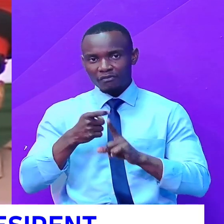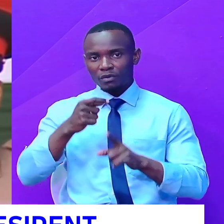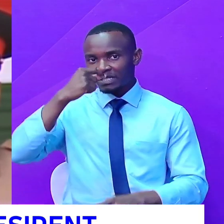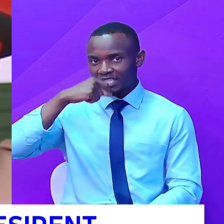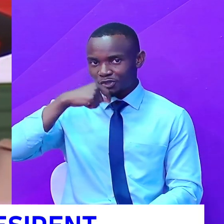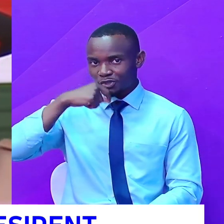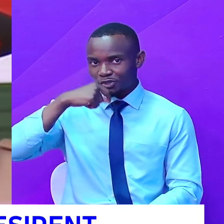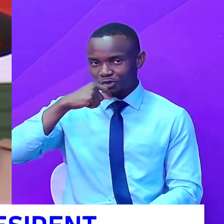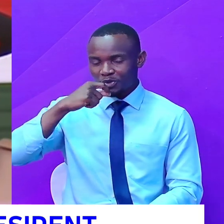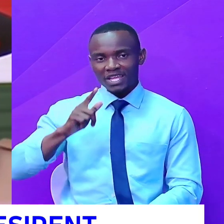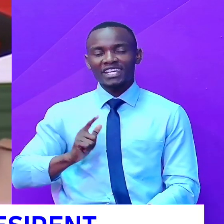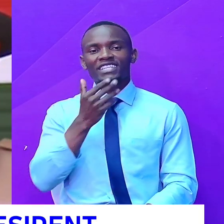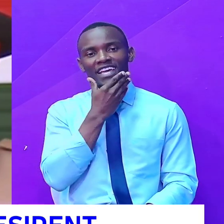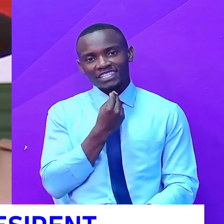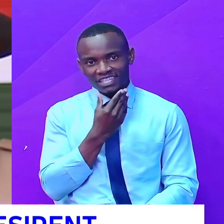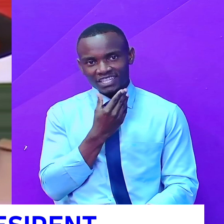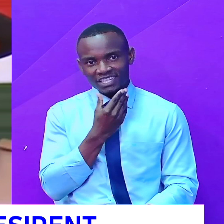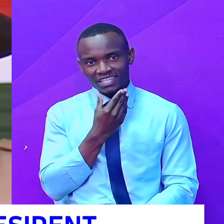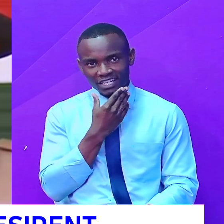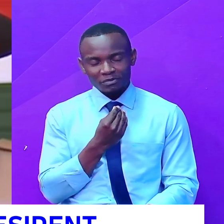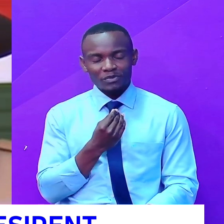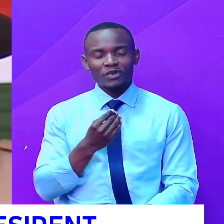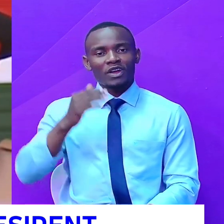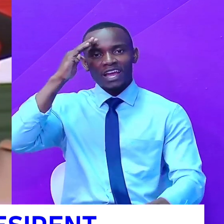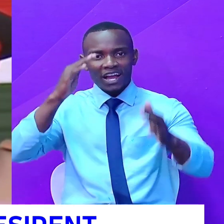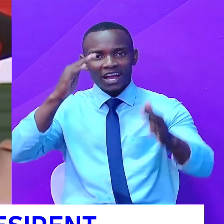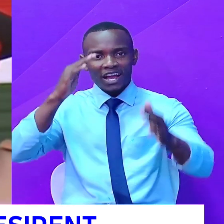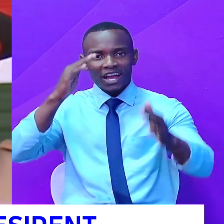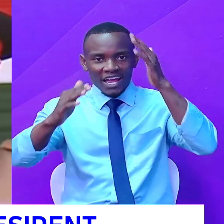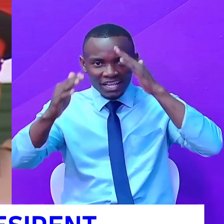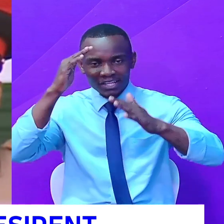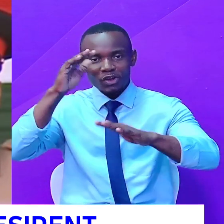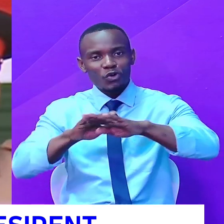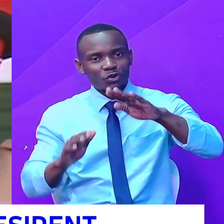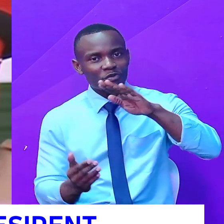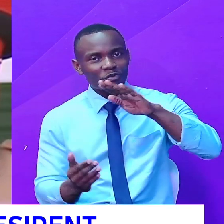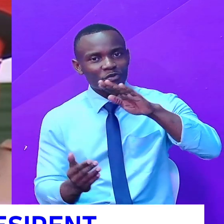gentlemen, habari za asubuhi.